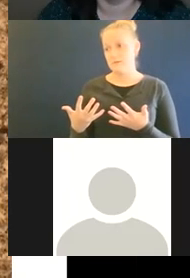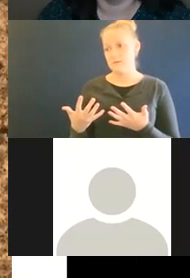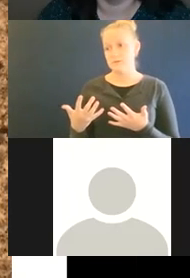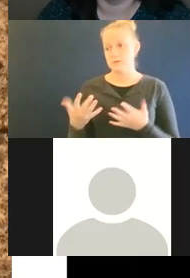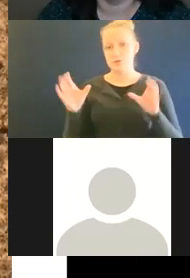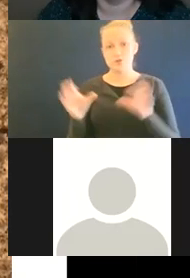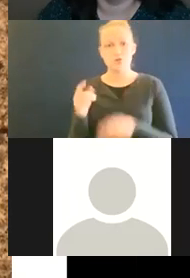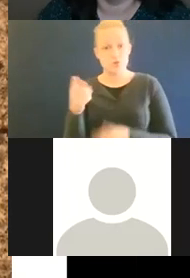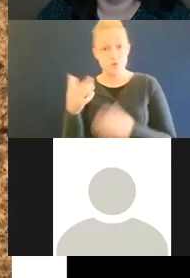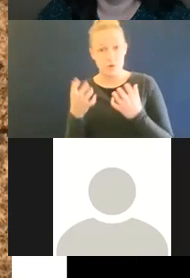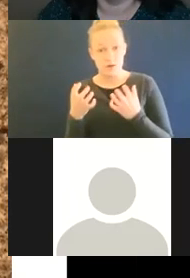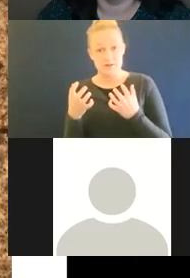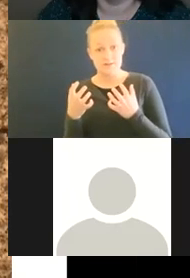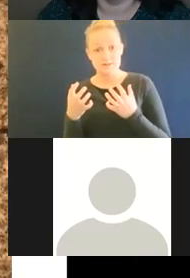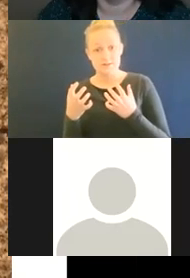you want